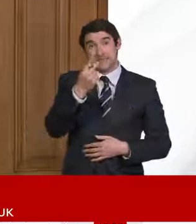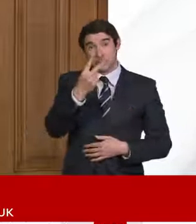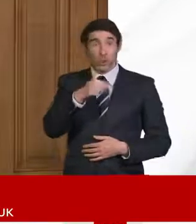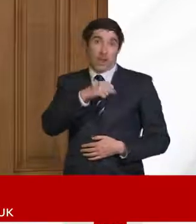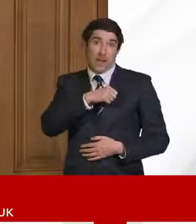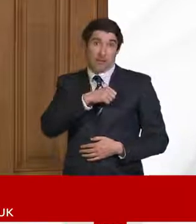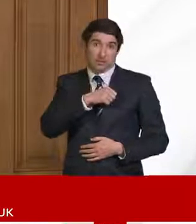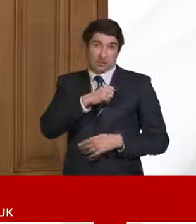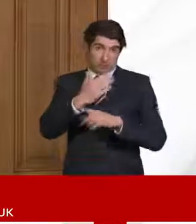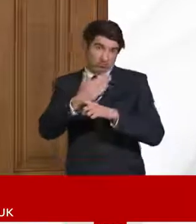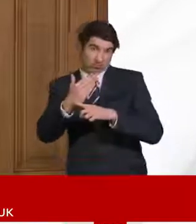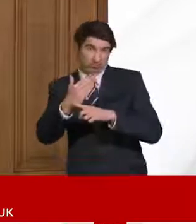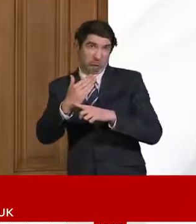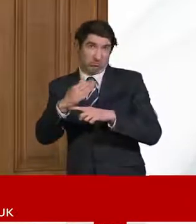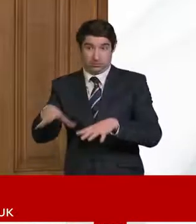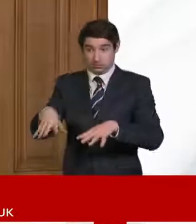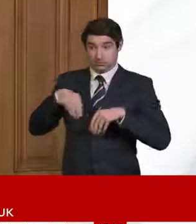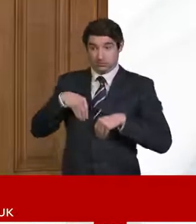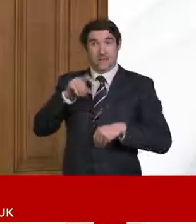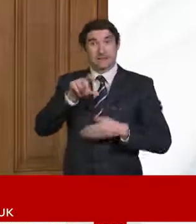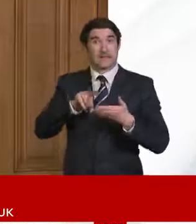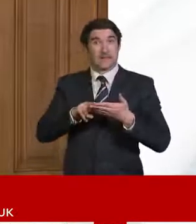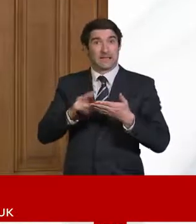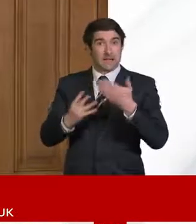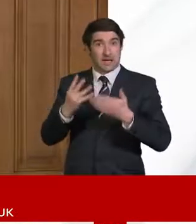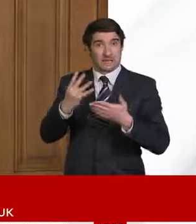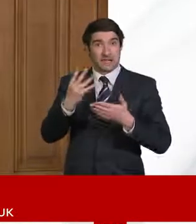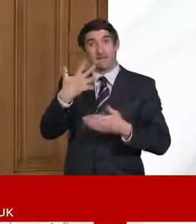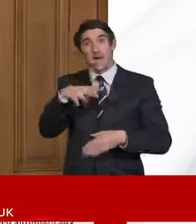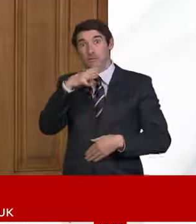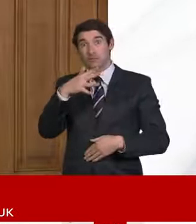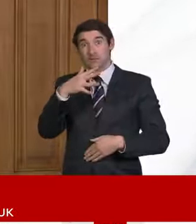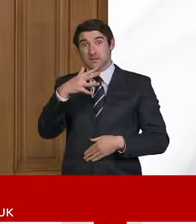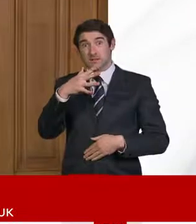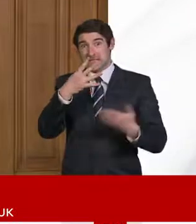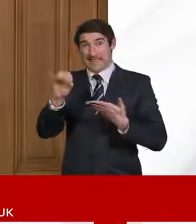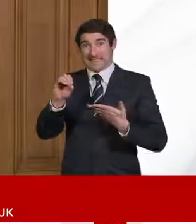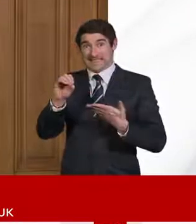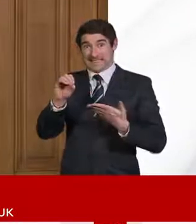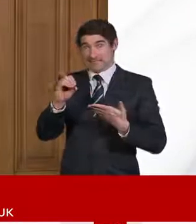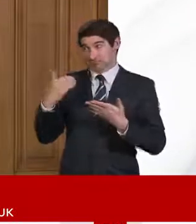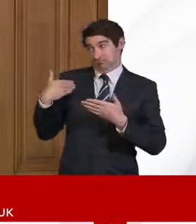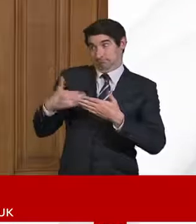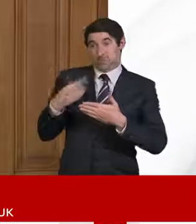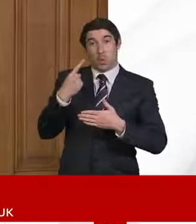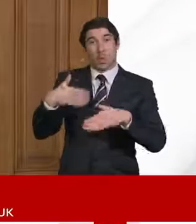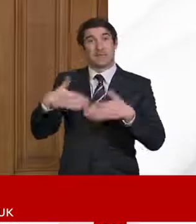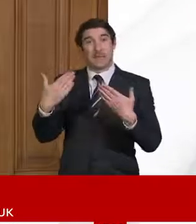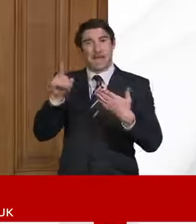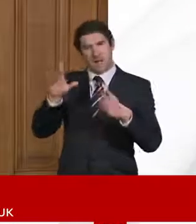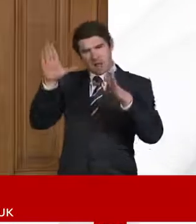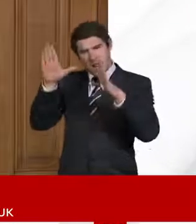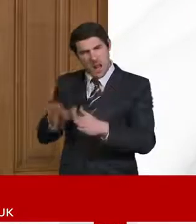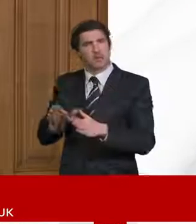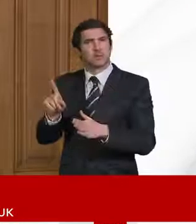62,285 confirmed cases, 590 overnight, but significantly fewer deaths at the moment. But I think what I wanted to use